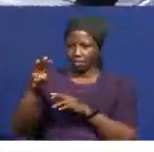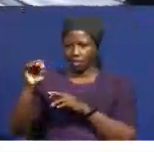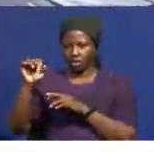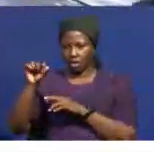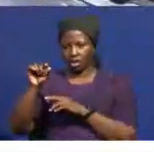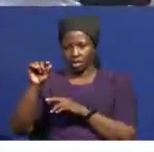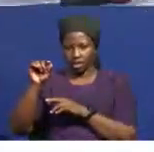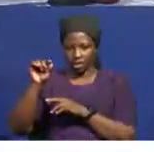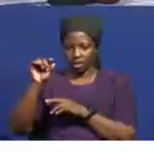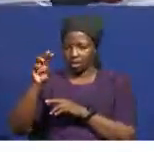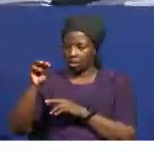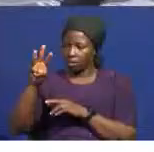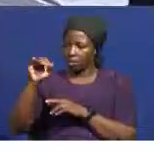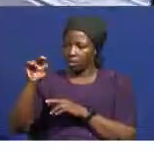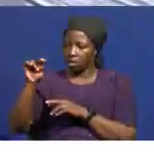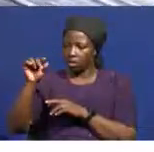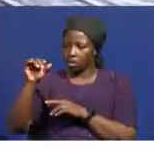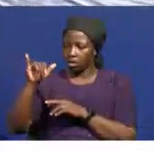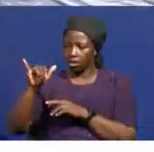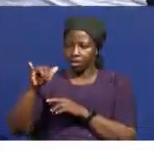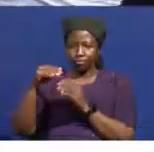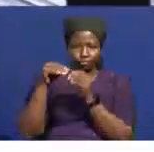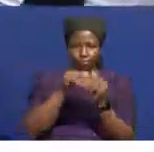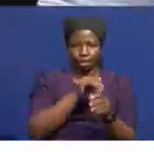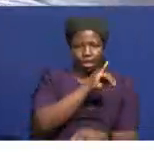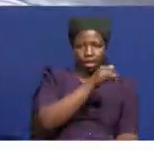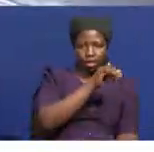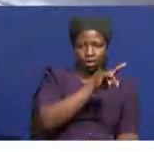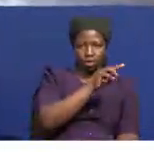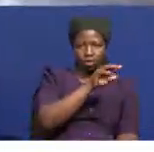Juma in the 57kg category.